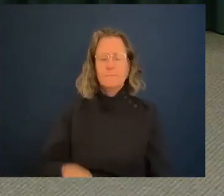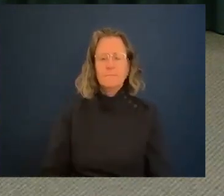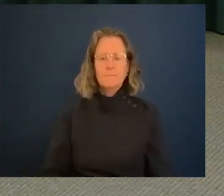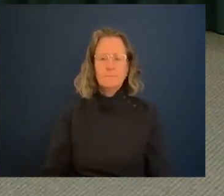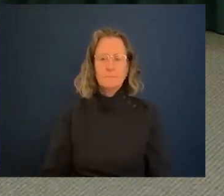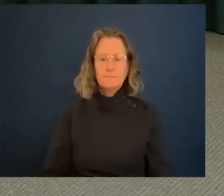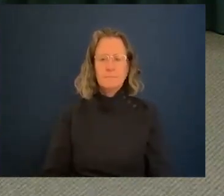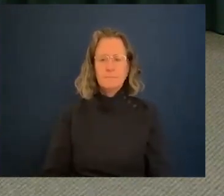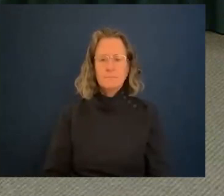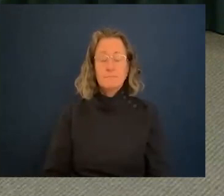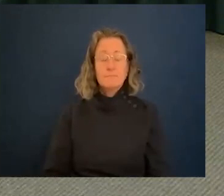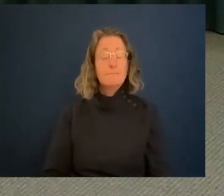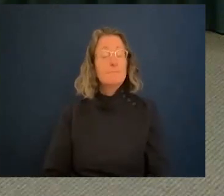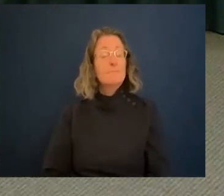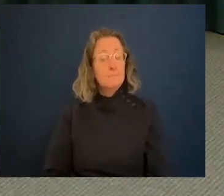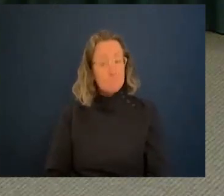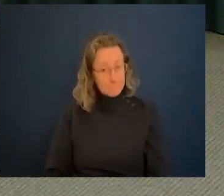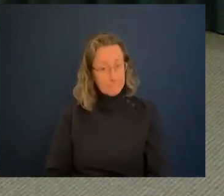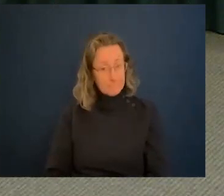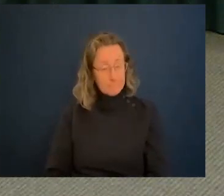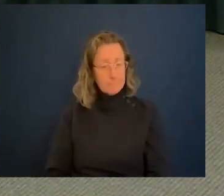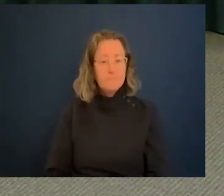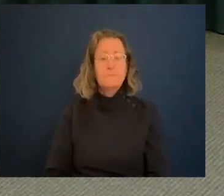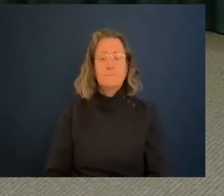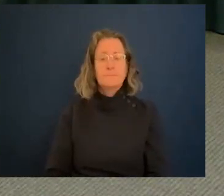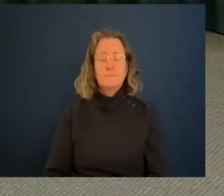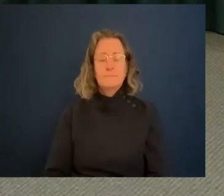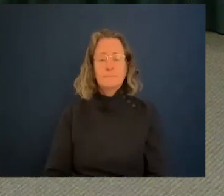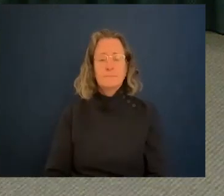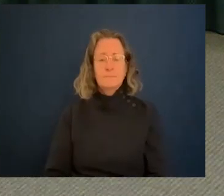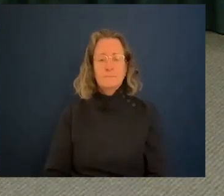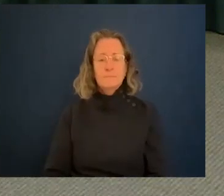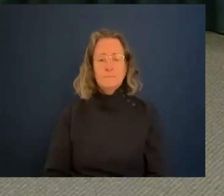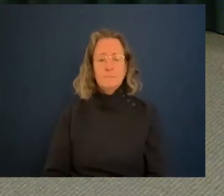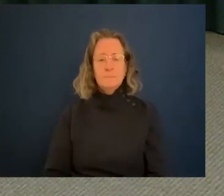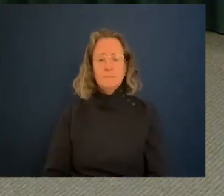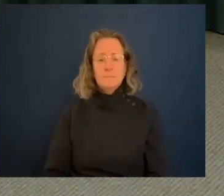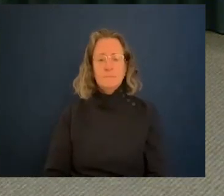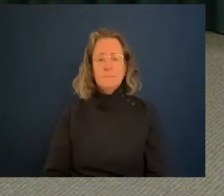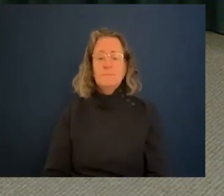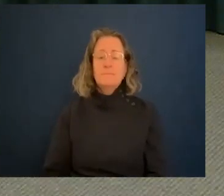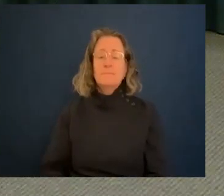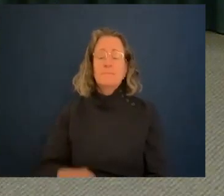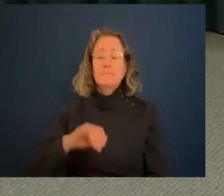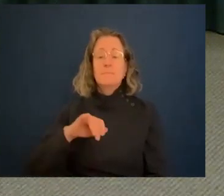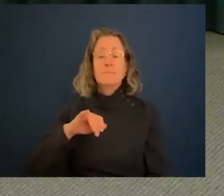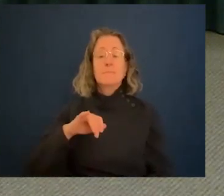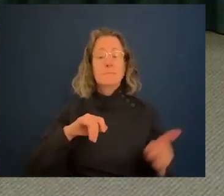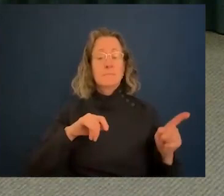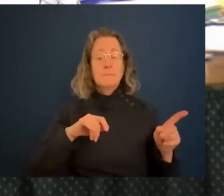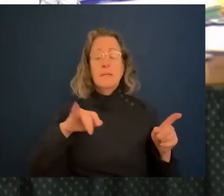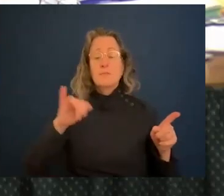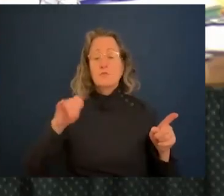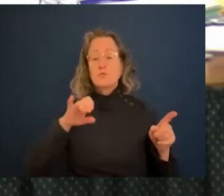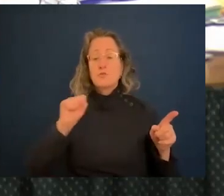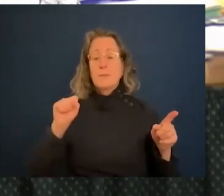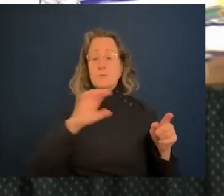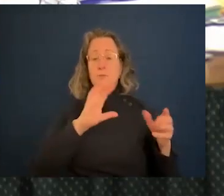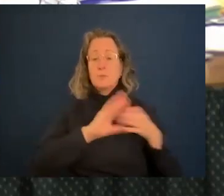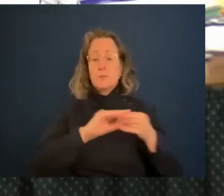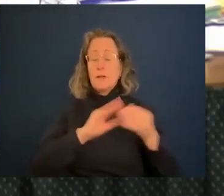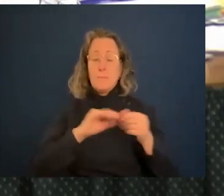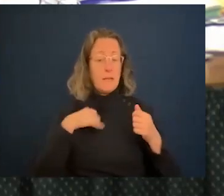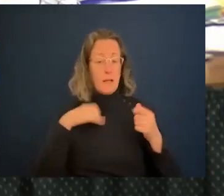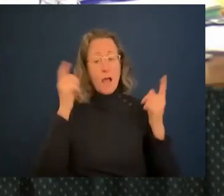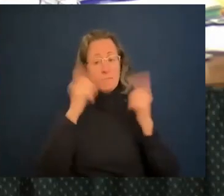well first I just want to say that they disagree with my esteemed colleague that I think we need to keep